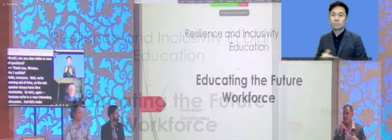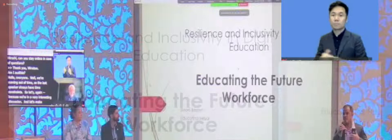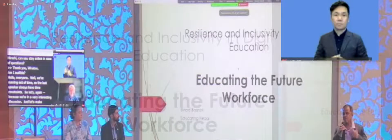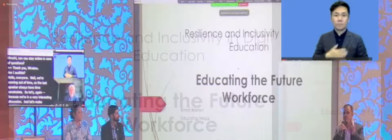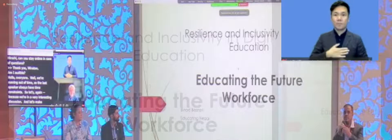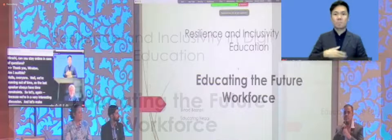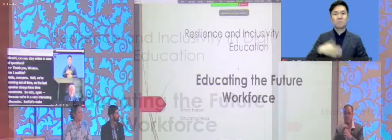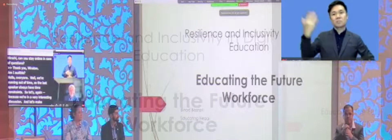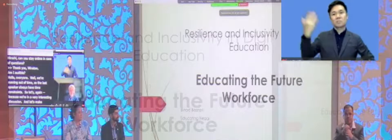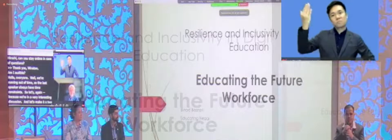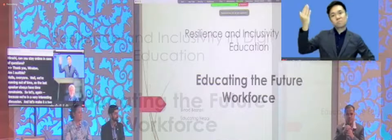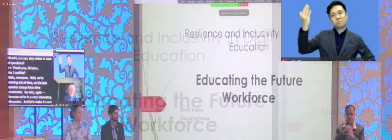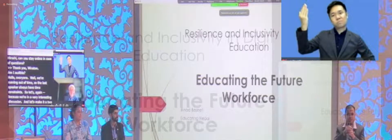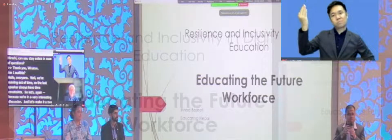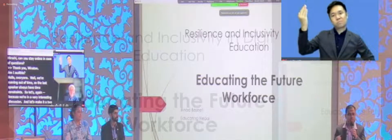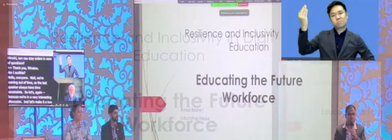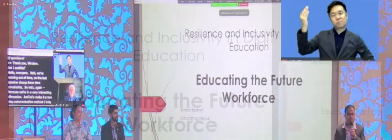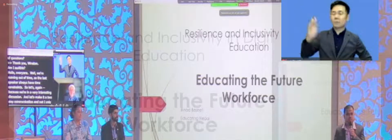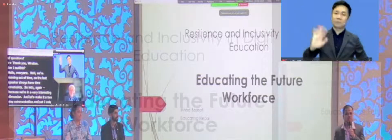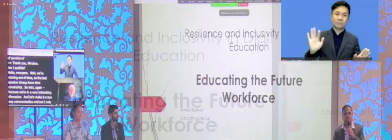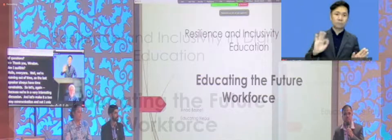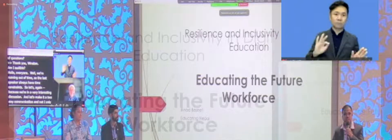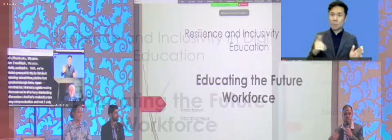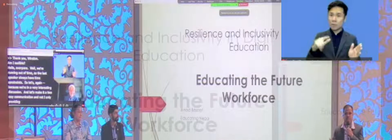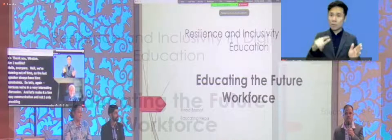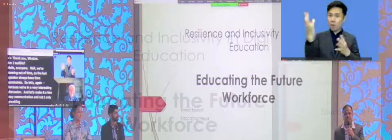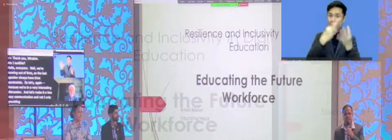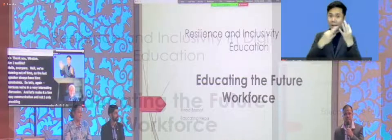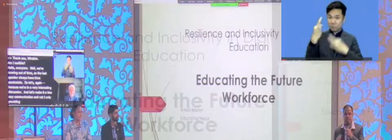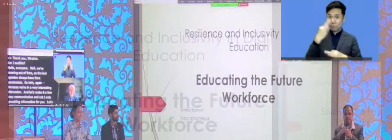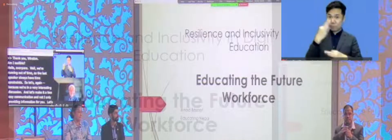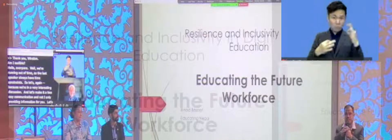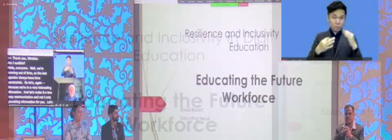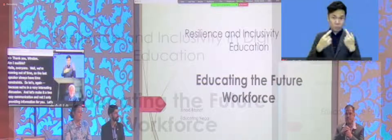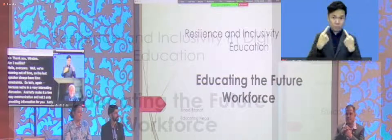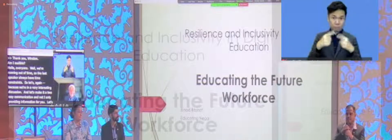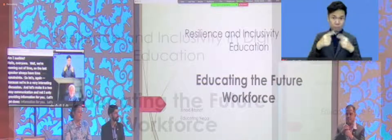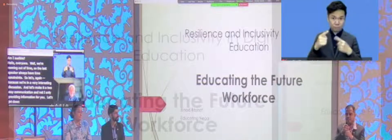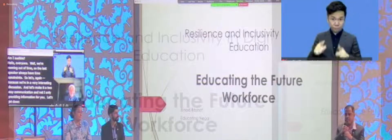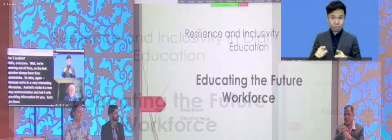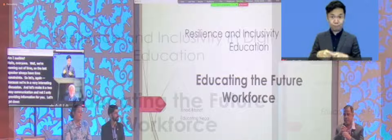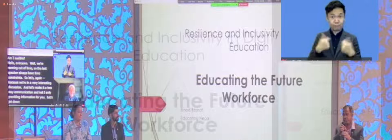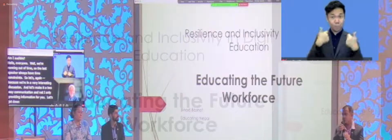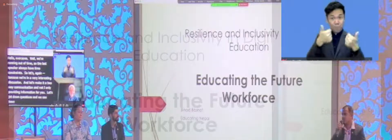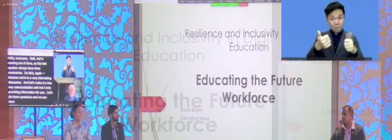I only providing information for you. Let's jot down questions and we can have question answer session after this.